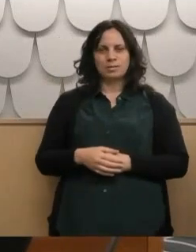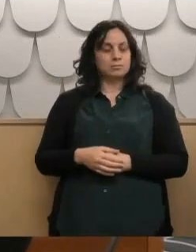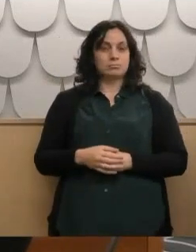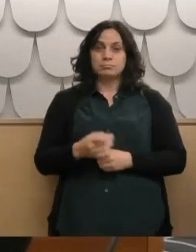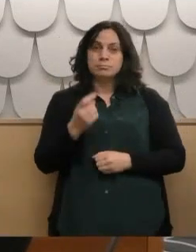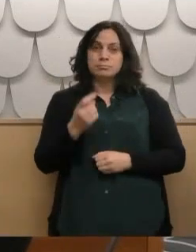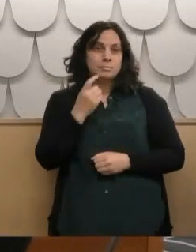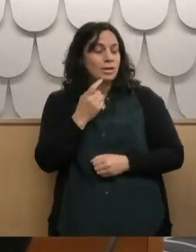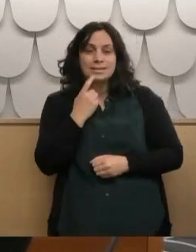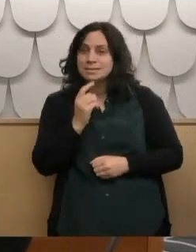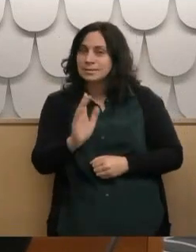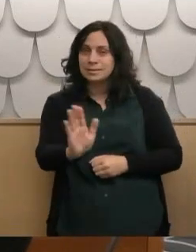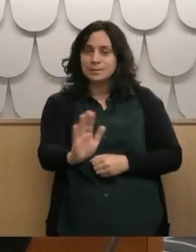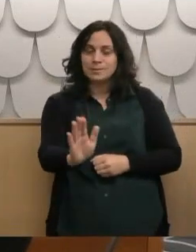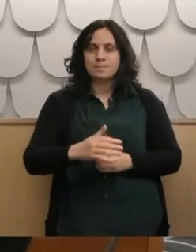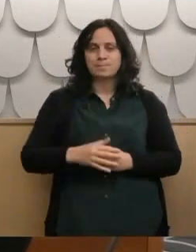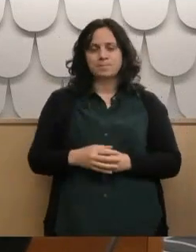easy.